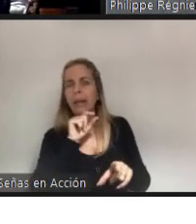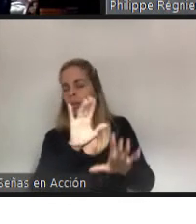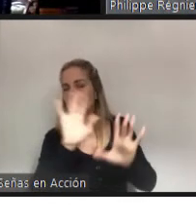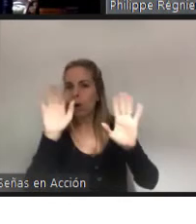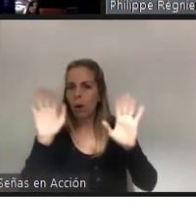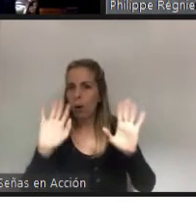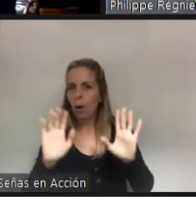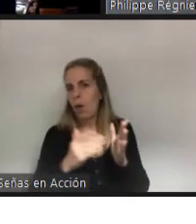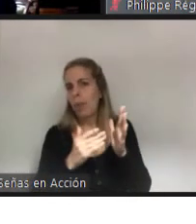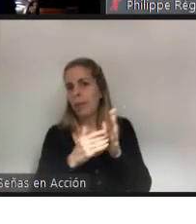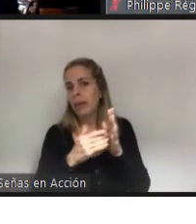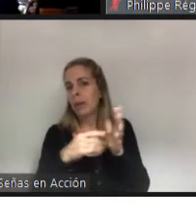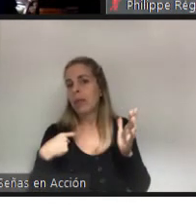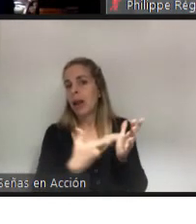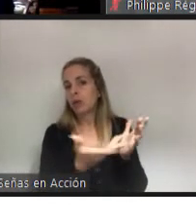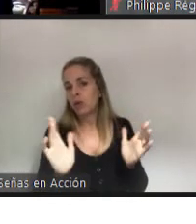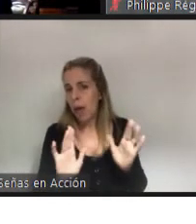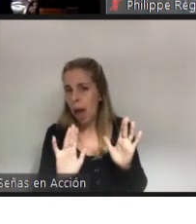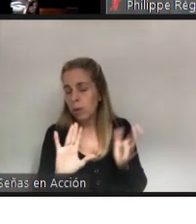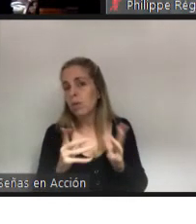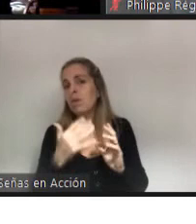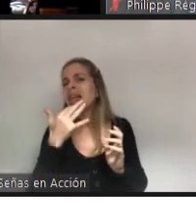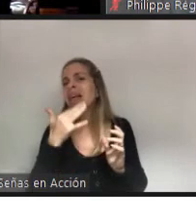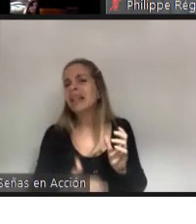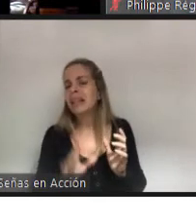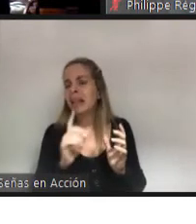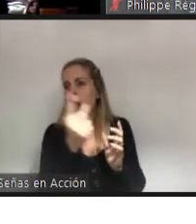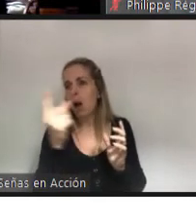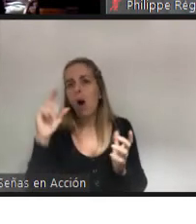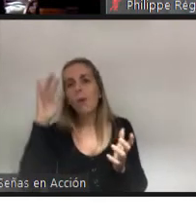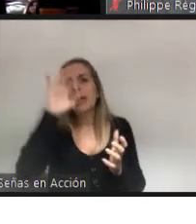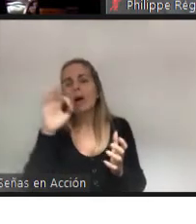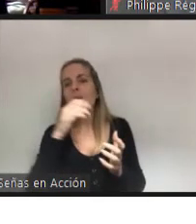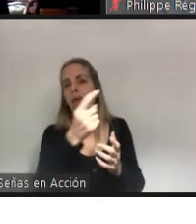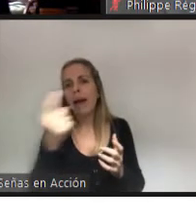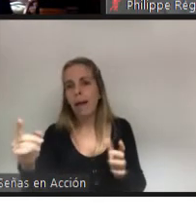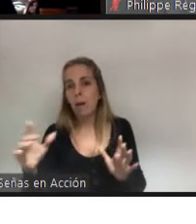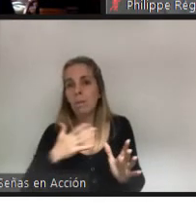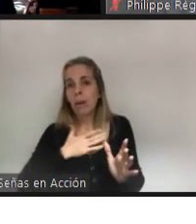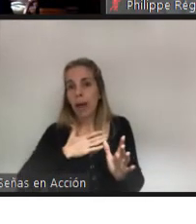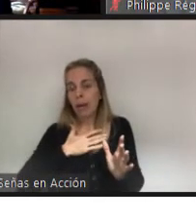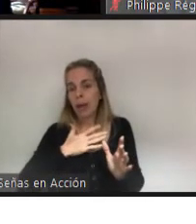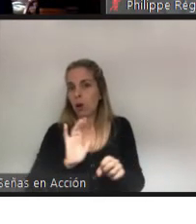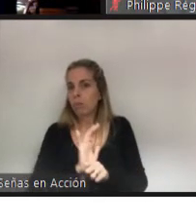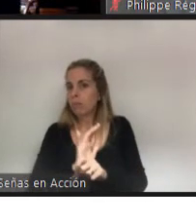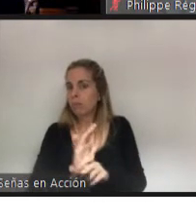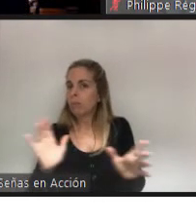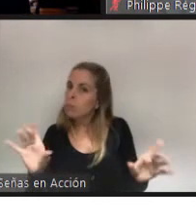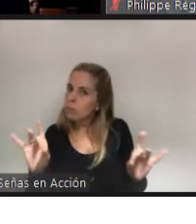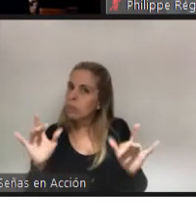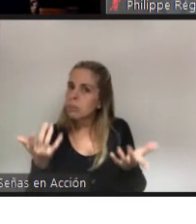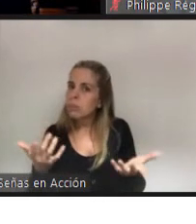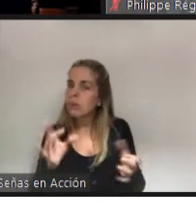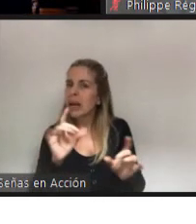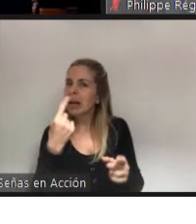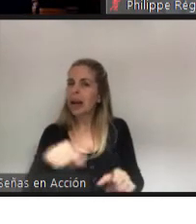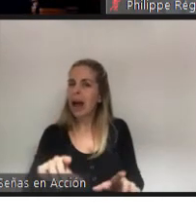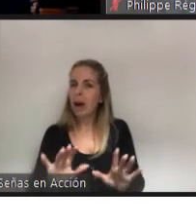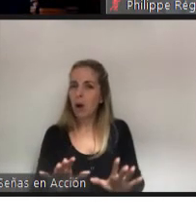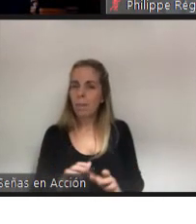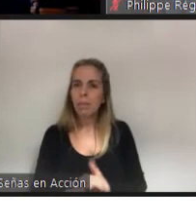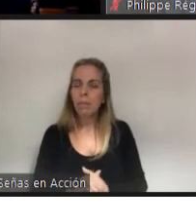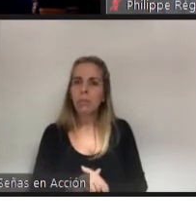subject matter of my critique as an intellectual, then it's very challenging, very bold and